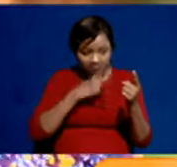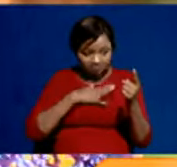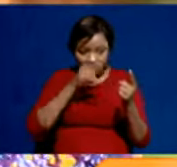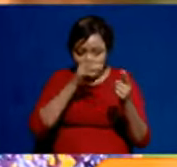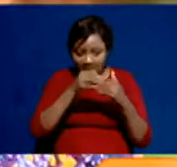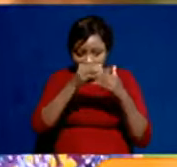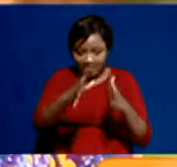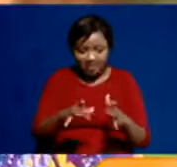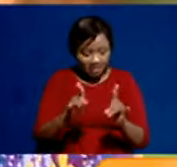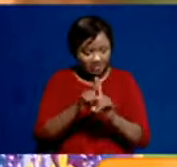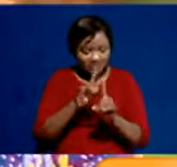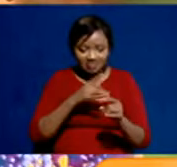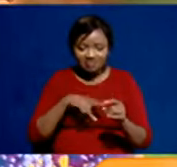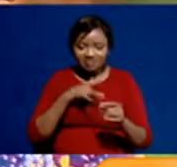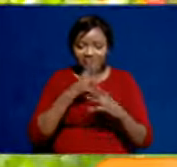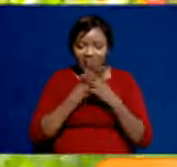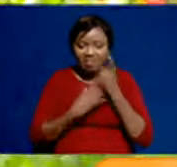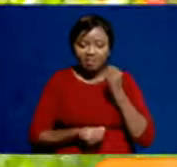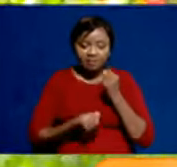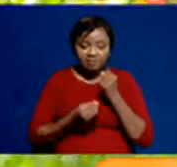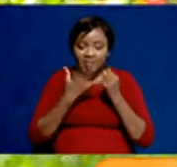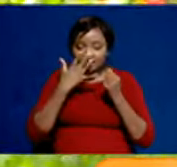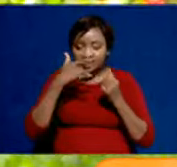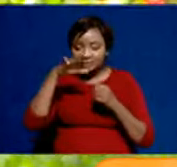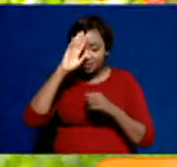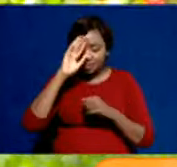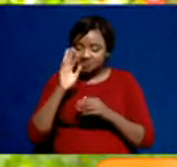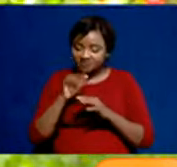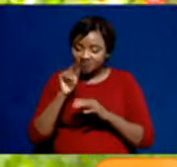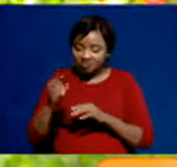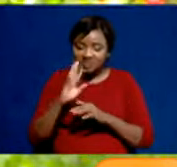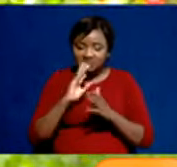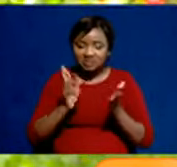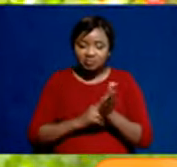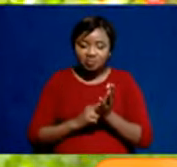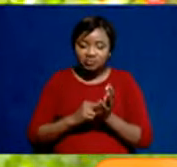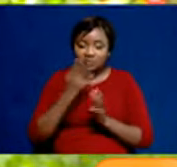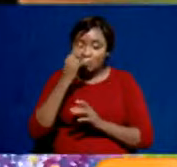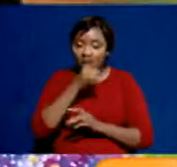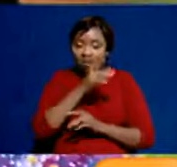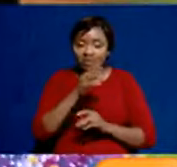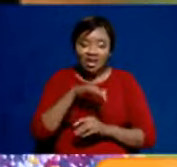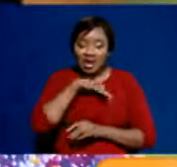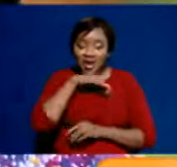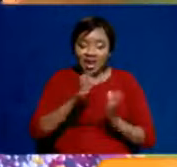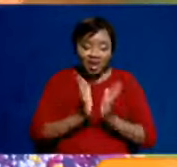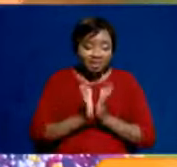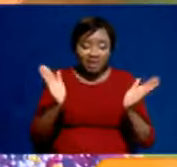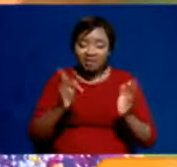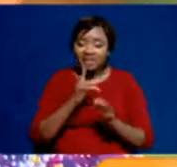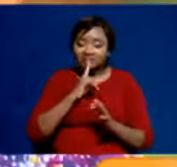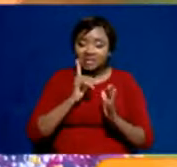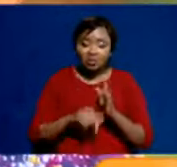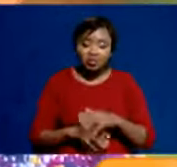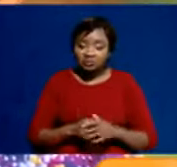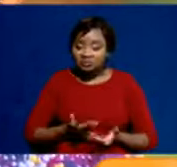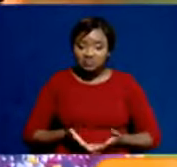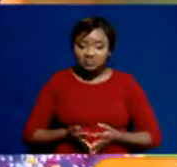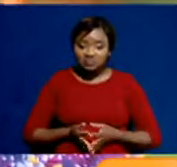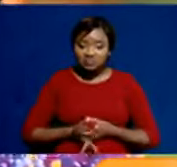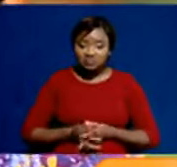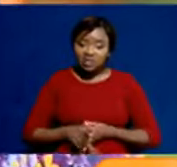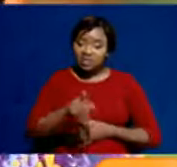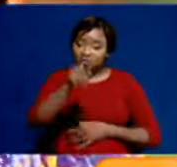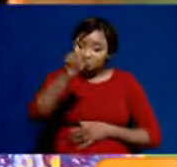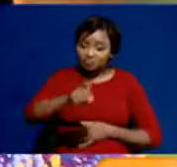also disappointed with the report. But why agree His public this? Statements have said, you may ask, you must